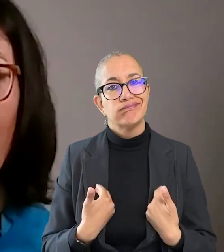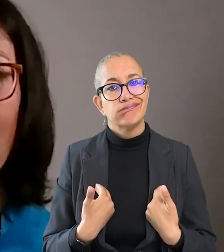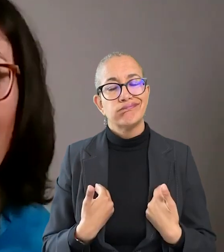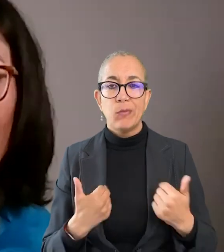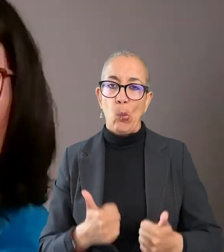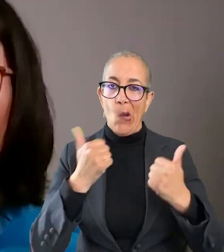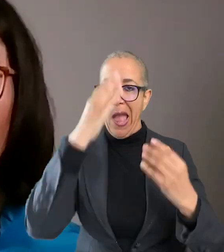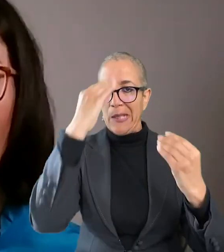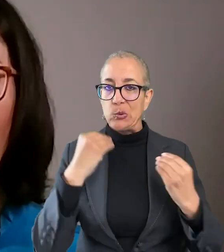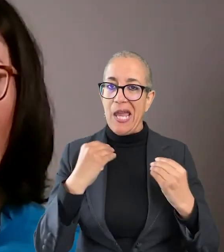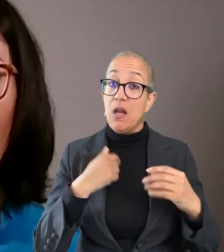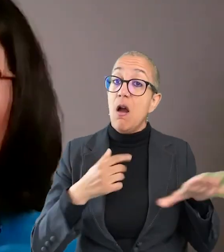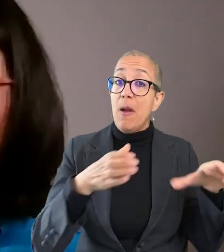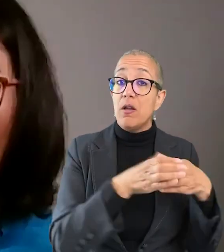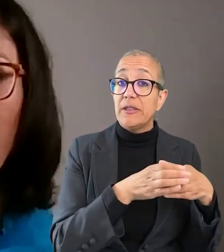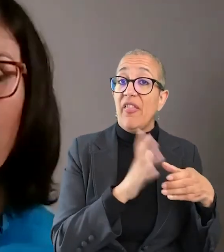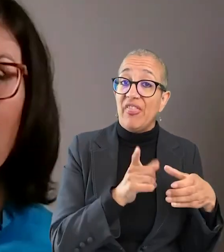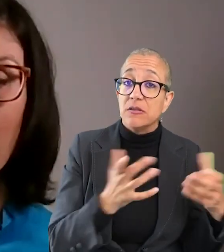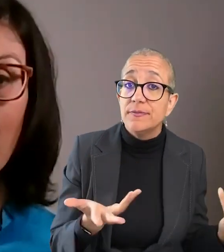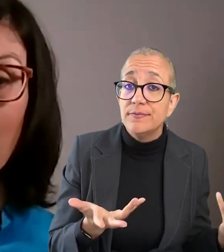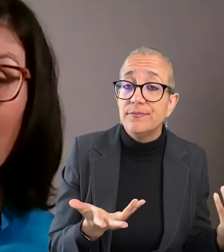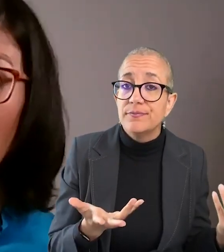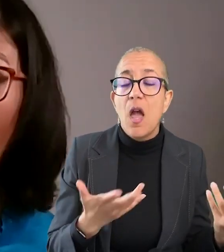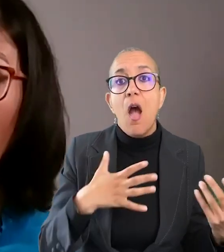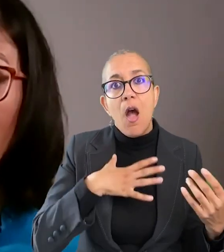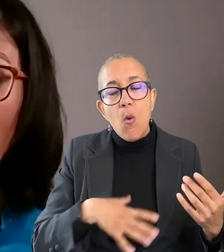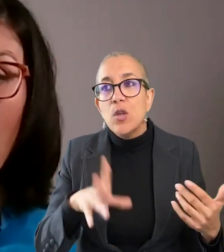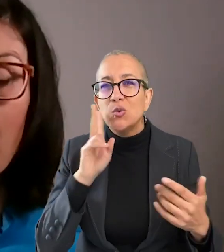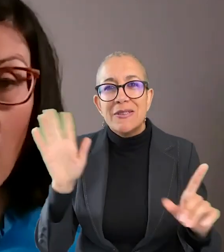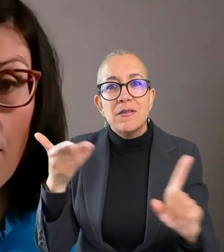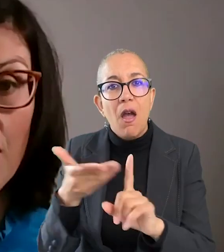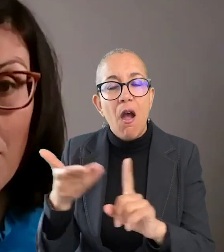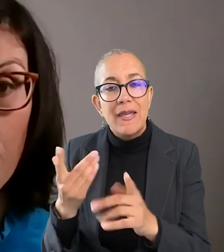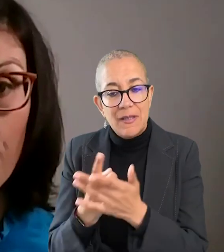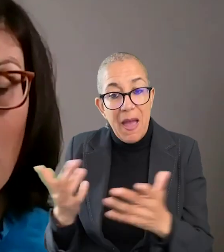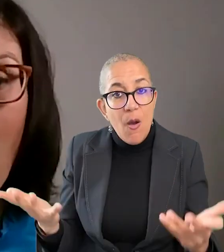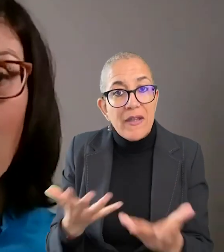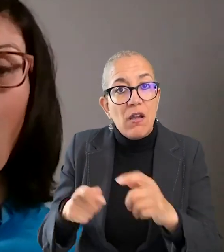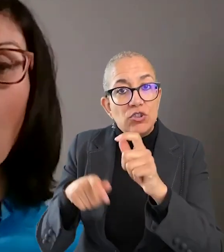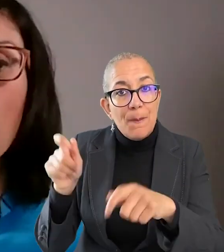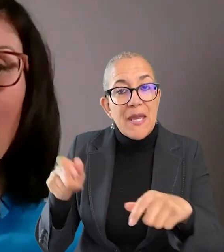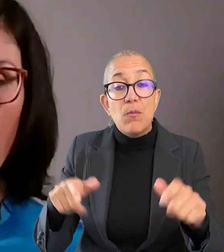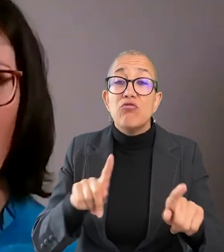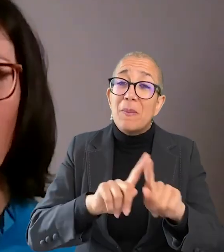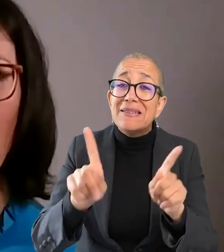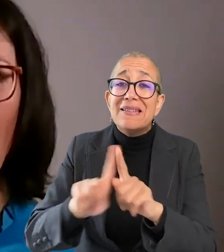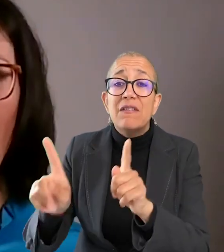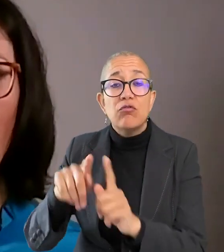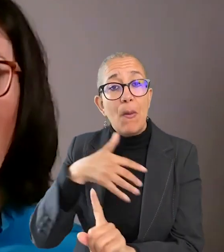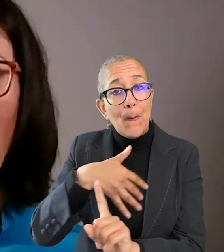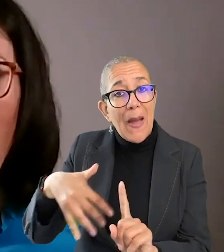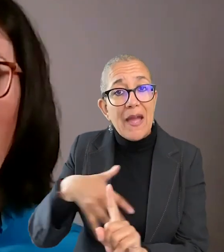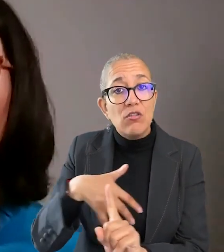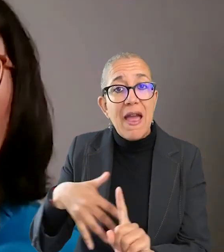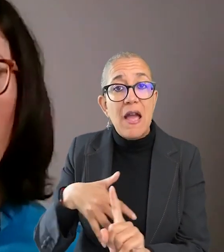well educated as a party. And I would love to see us set some targets around encouraging people from other backgrounds